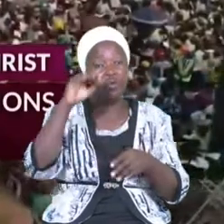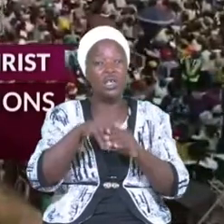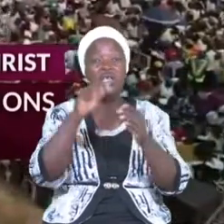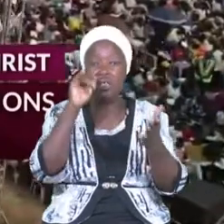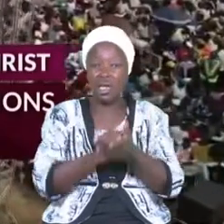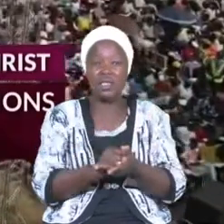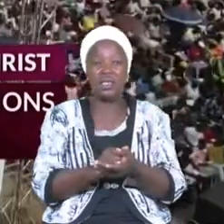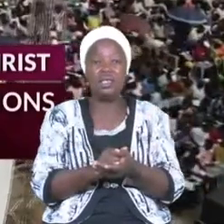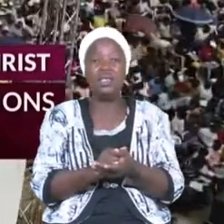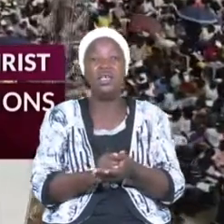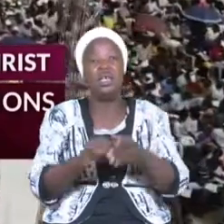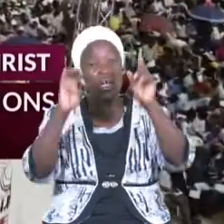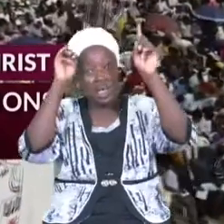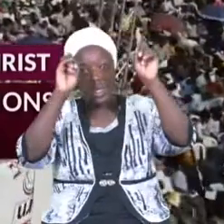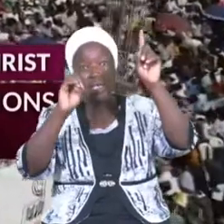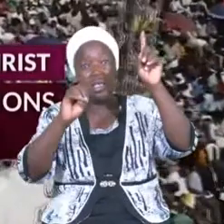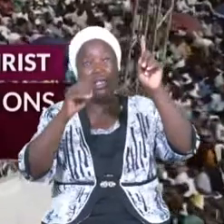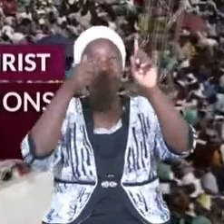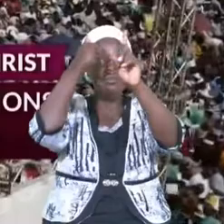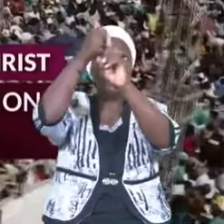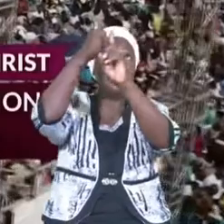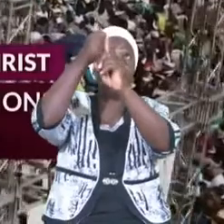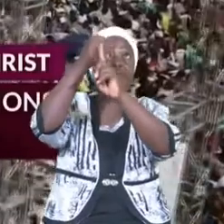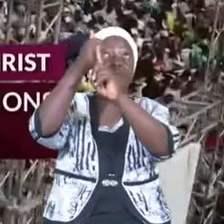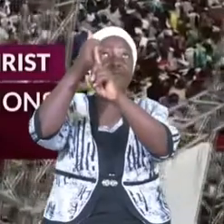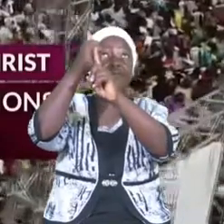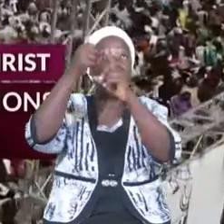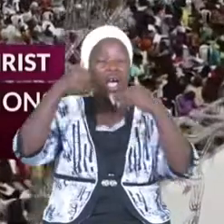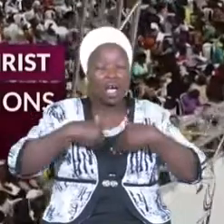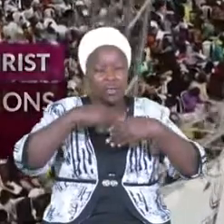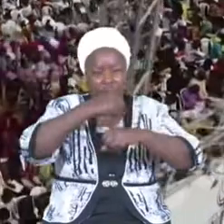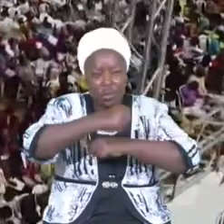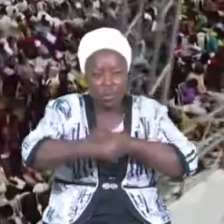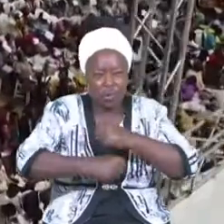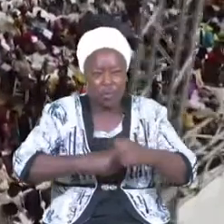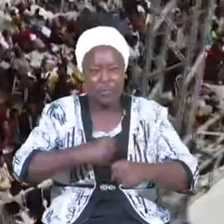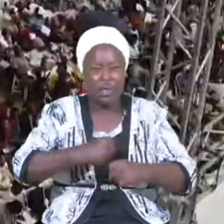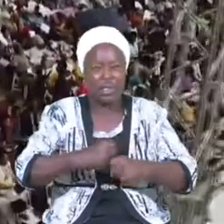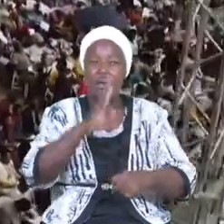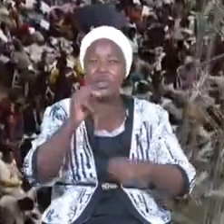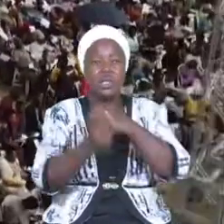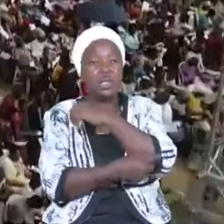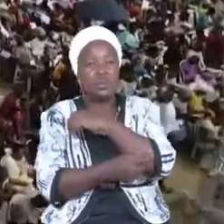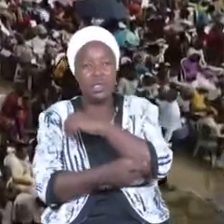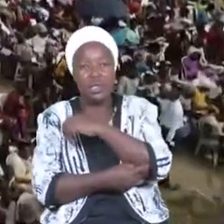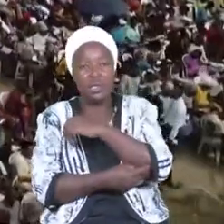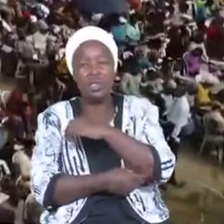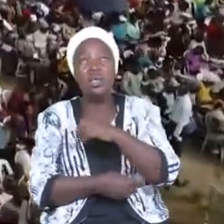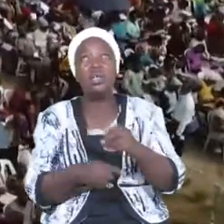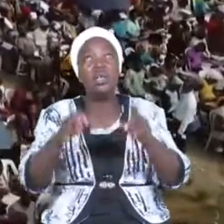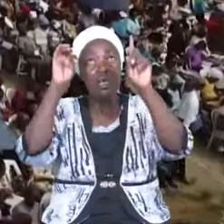for in that he himself has suffered being tempted, he is